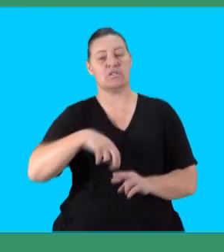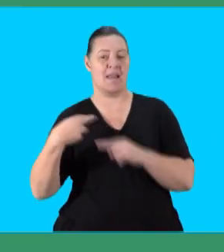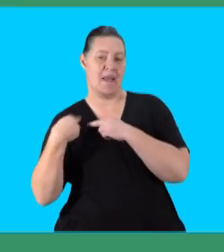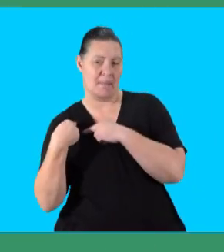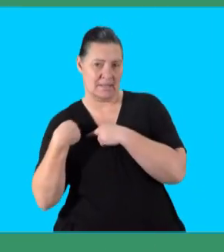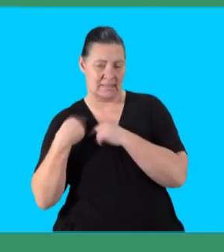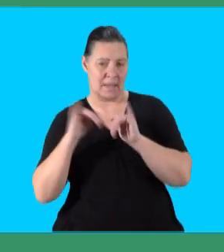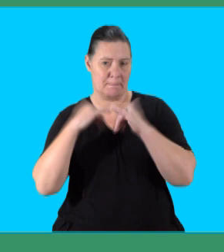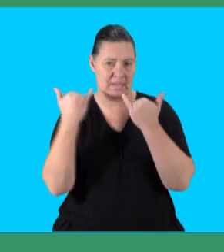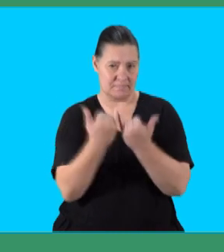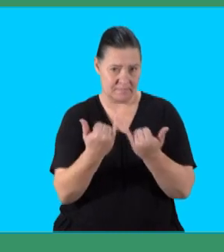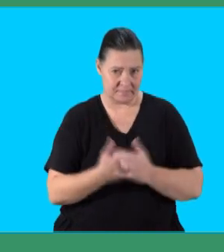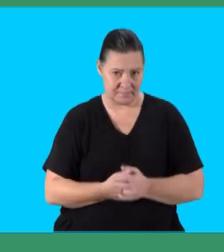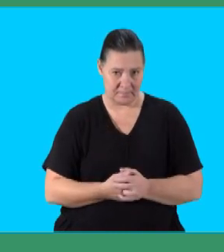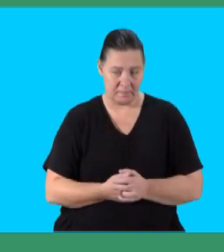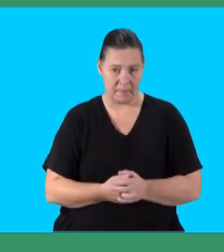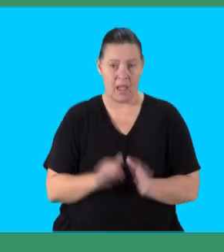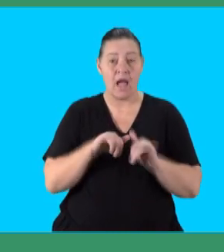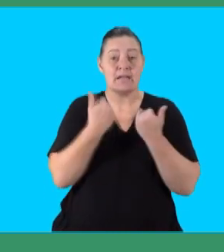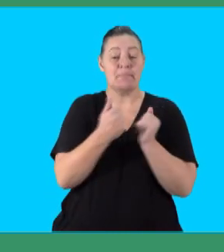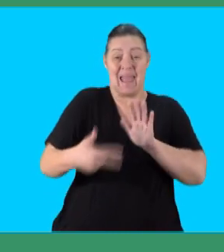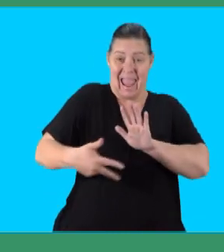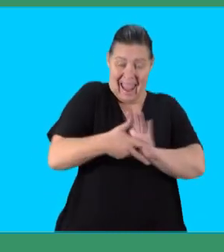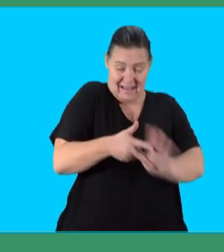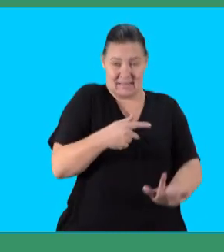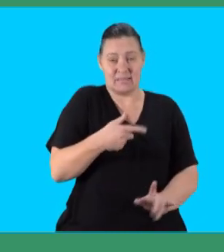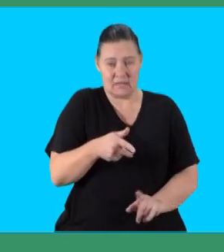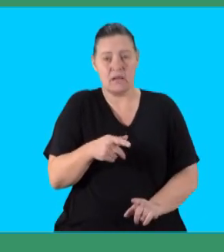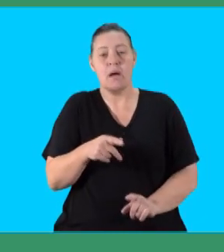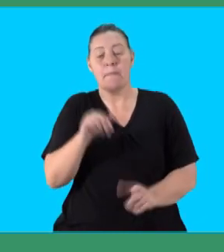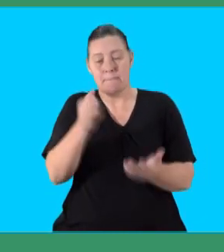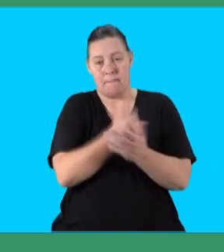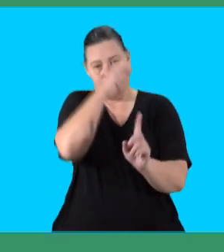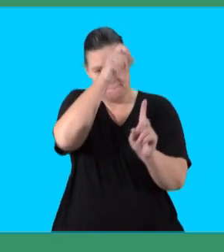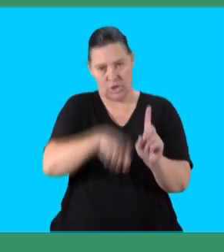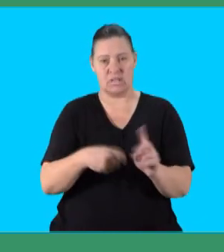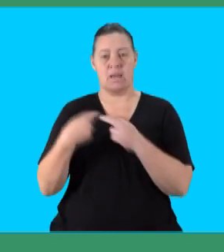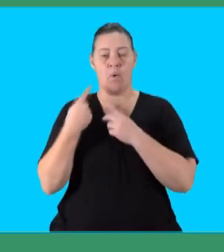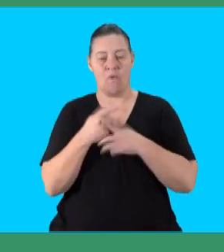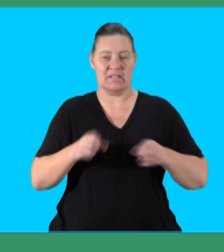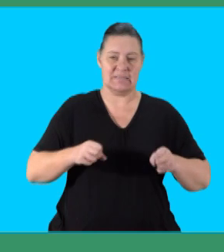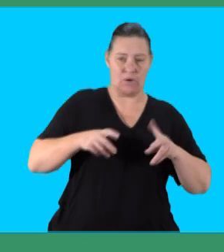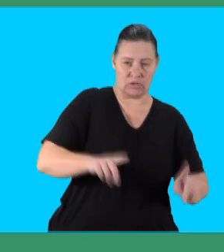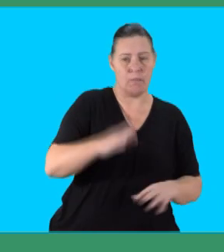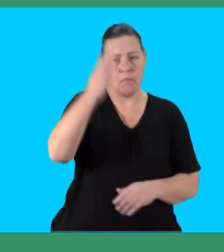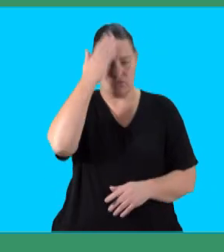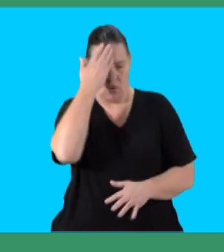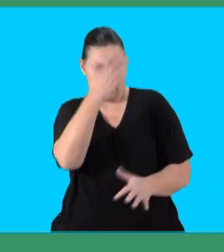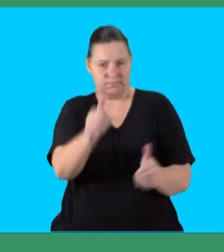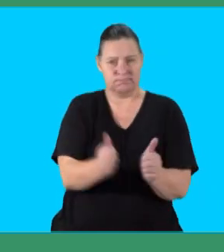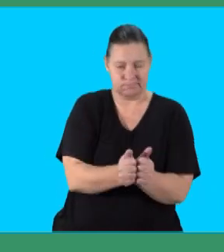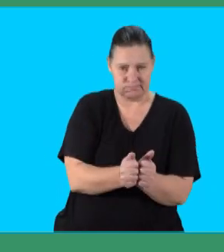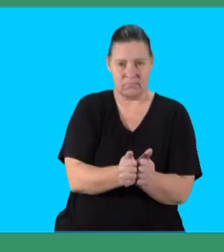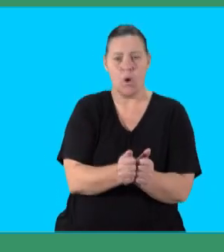liability company. The Company Act imposes personal liability on directors who are knowingly part of reckless